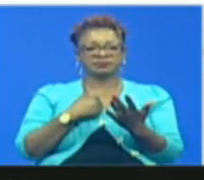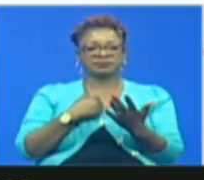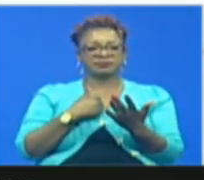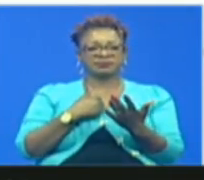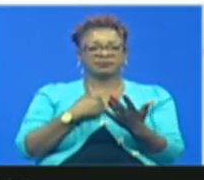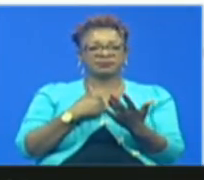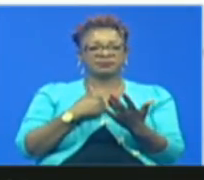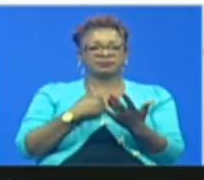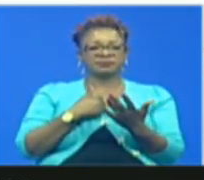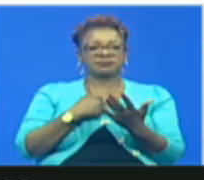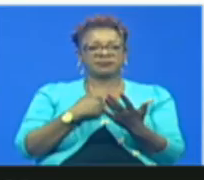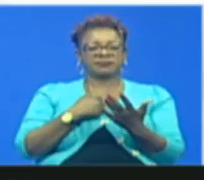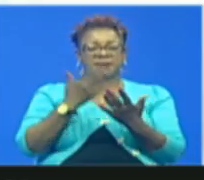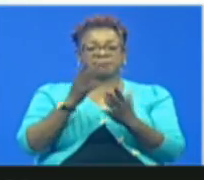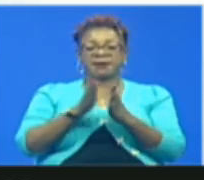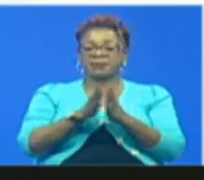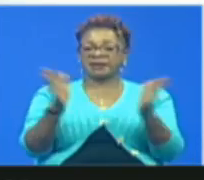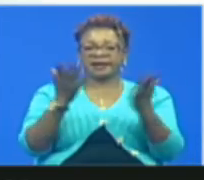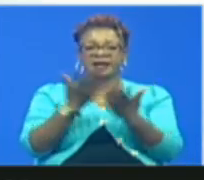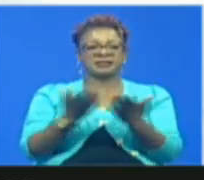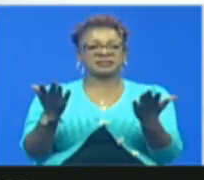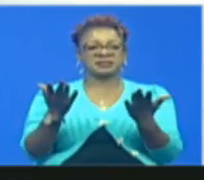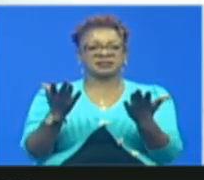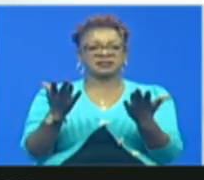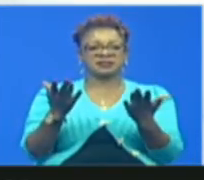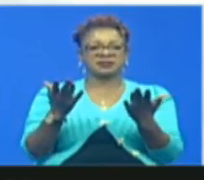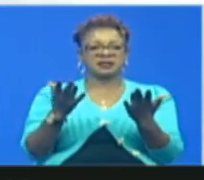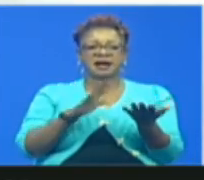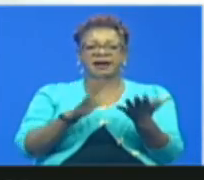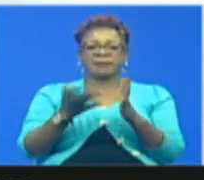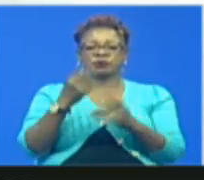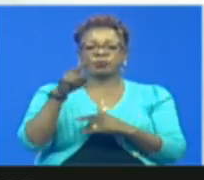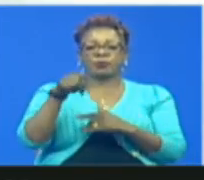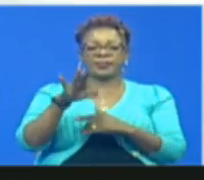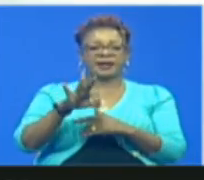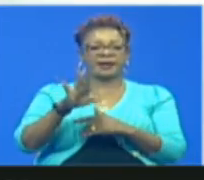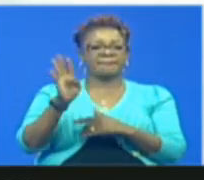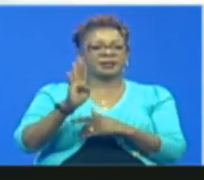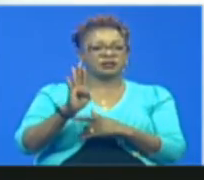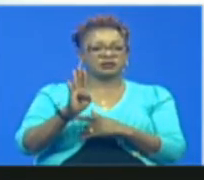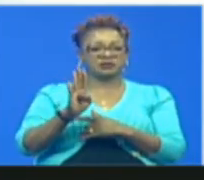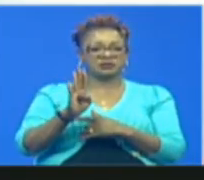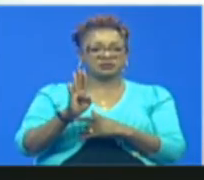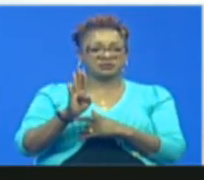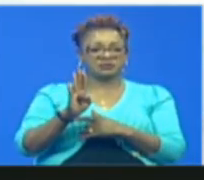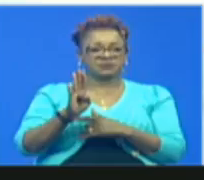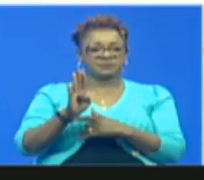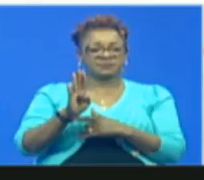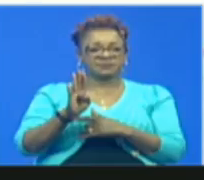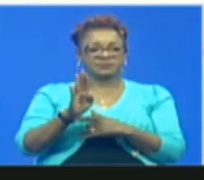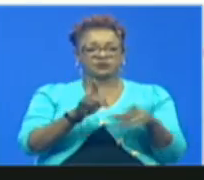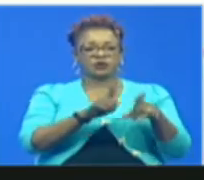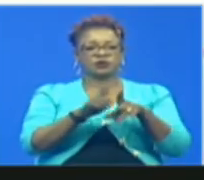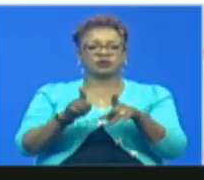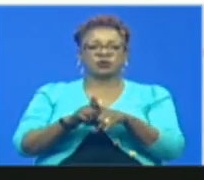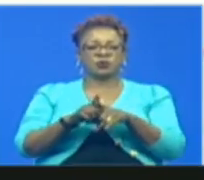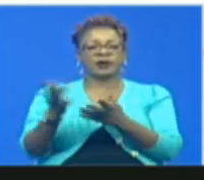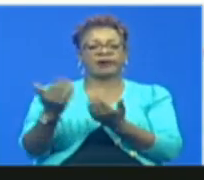we took public assets, which people had taken worth 2.3 billion. We also recovered